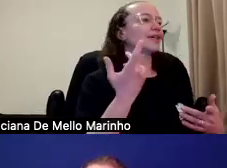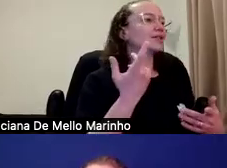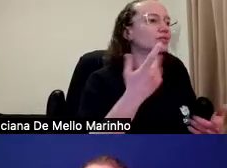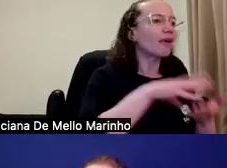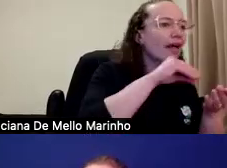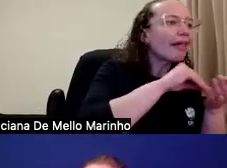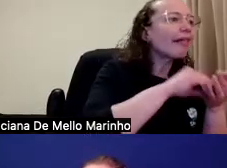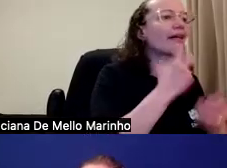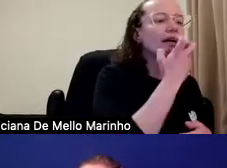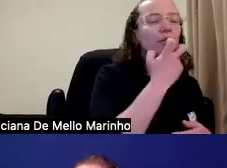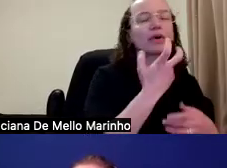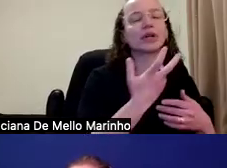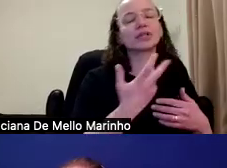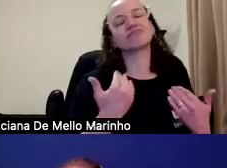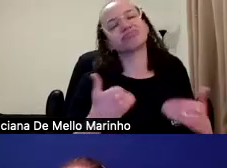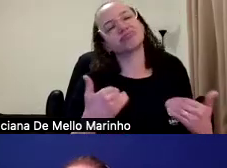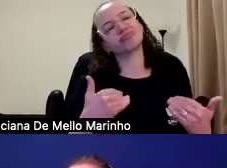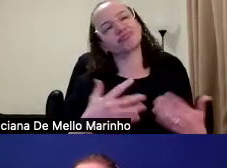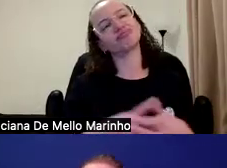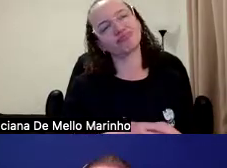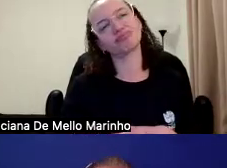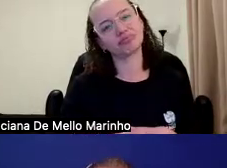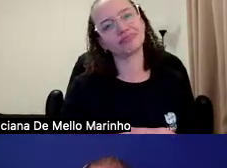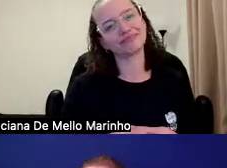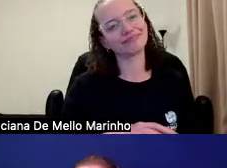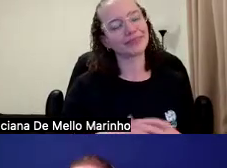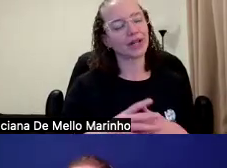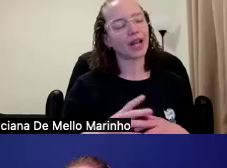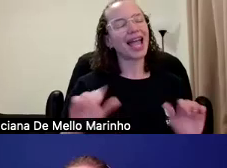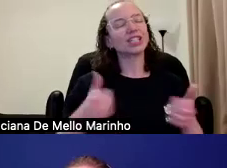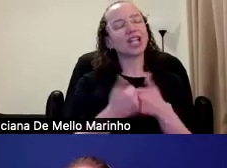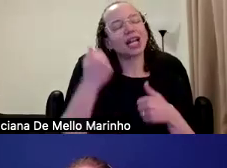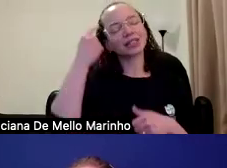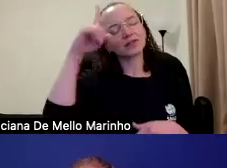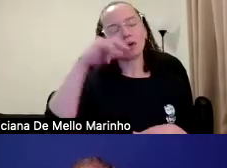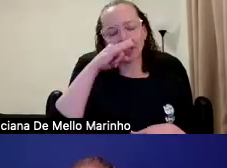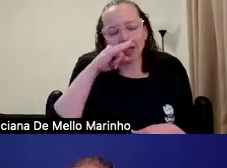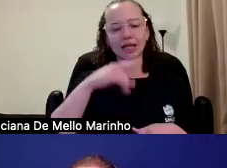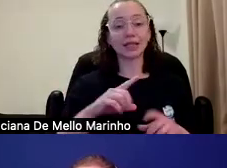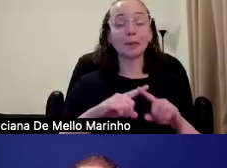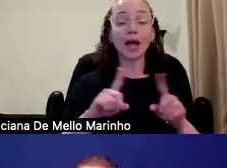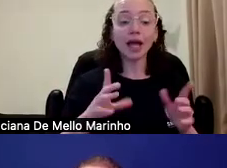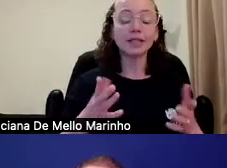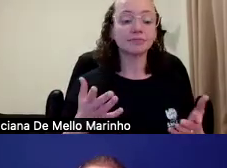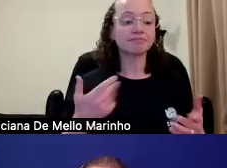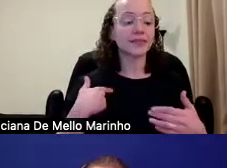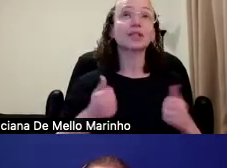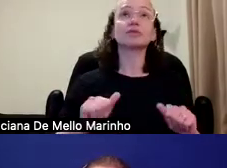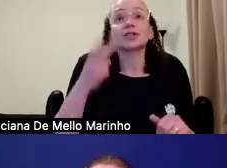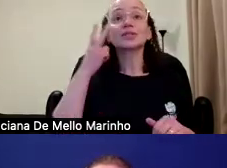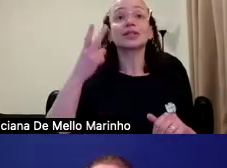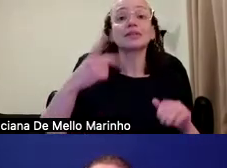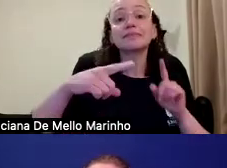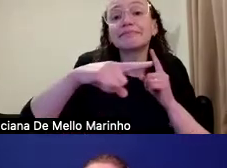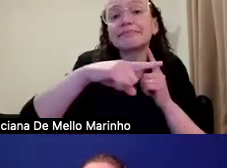going to, take these additional classes to learn how to talk and more focus on oralism. And it was a challenge, as